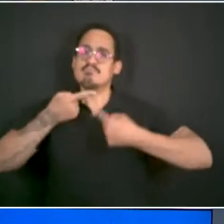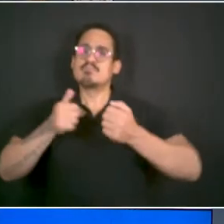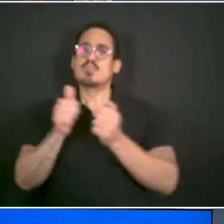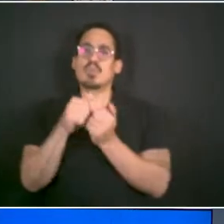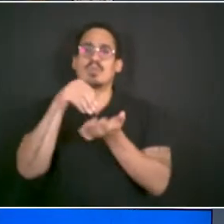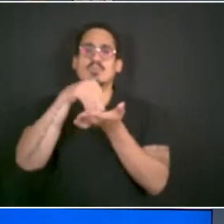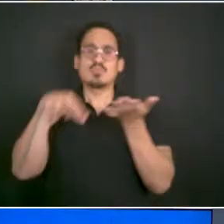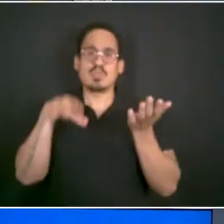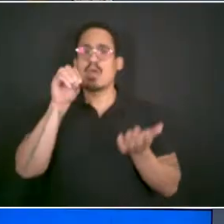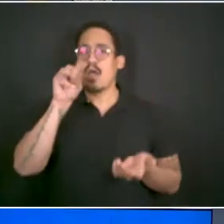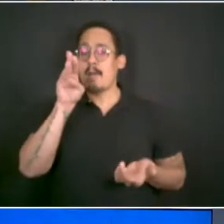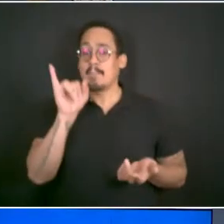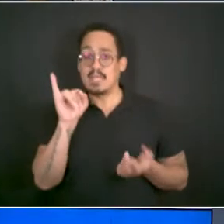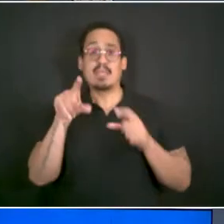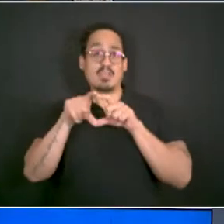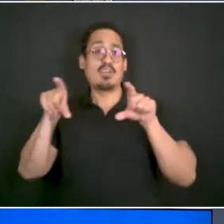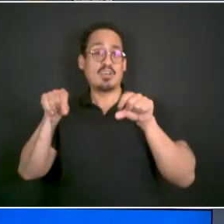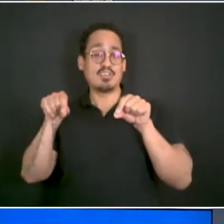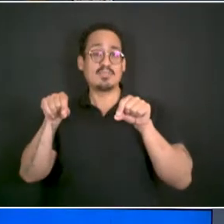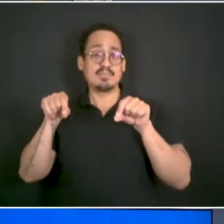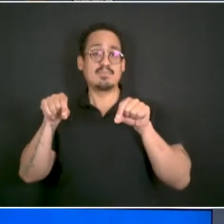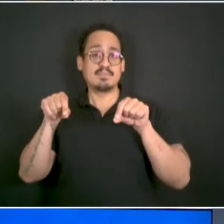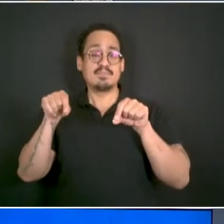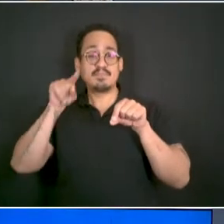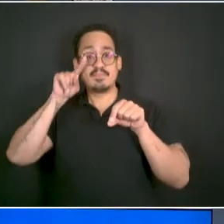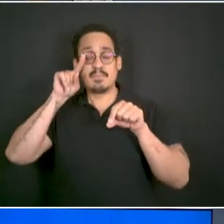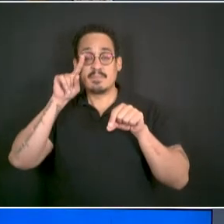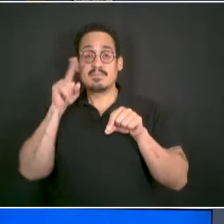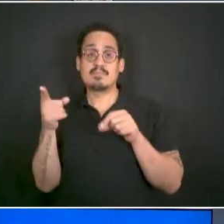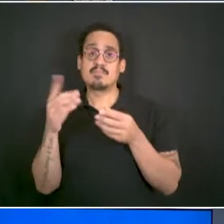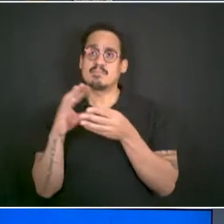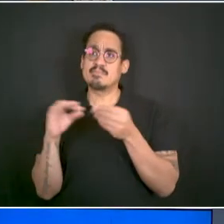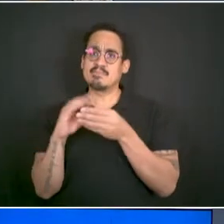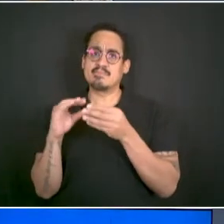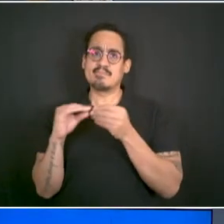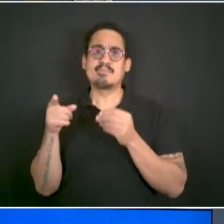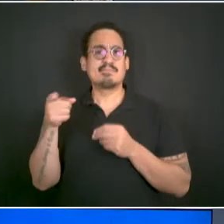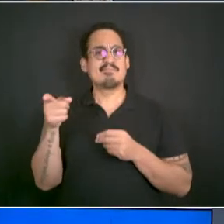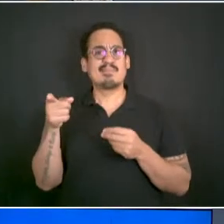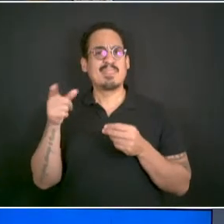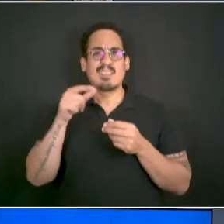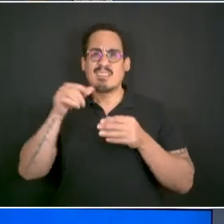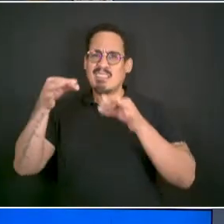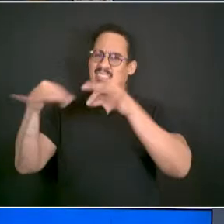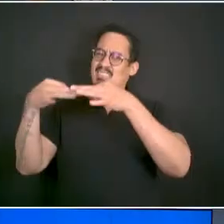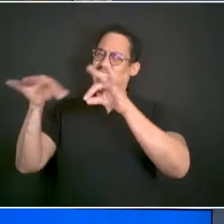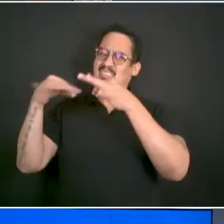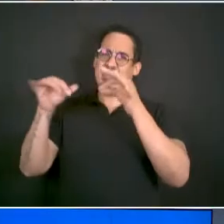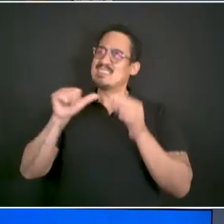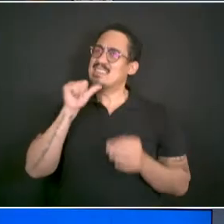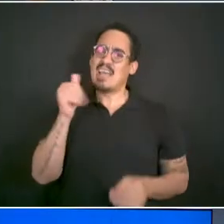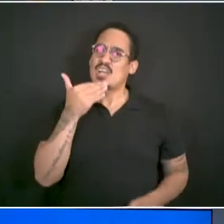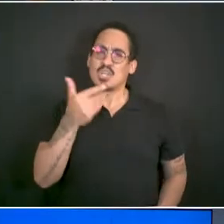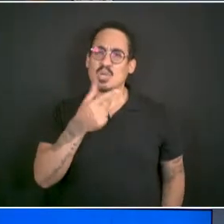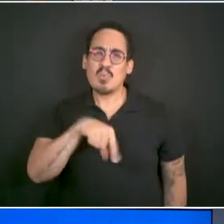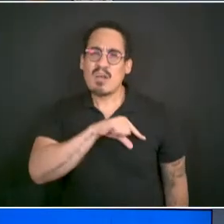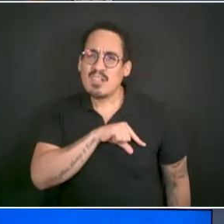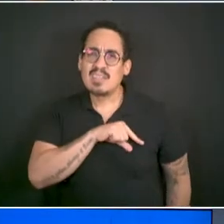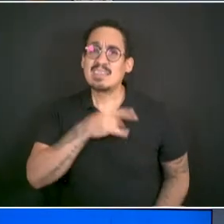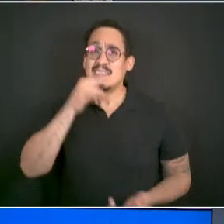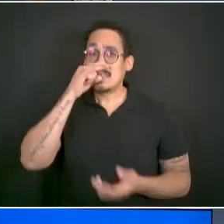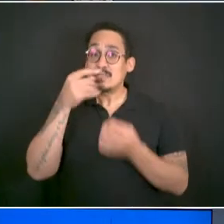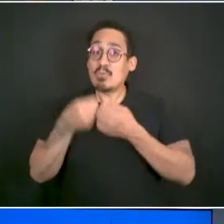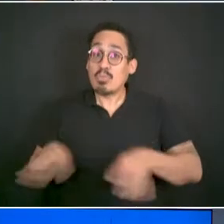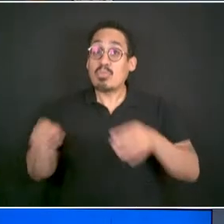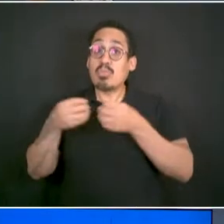Basically, she says a lot of them are really flimsy. They aren't really good quality. Kids are losing them. They aren't scanning in